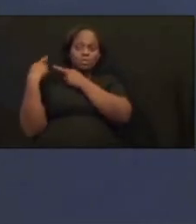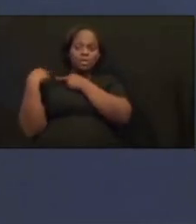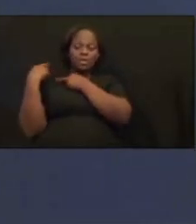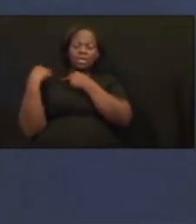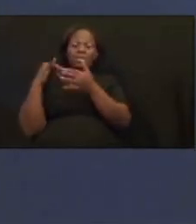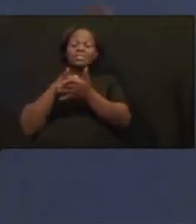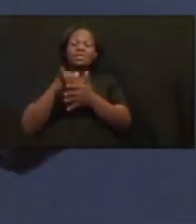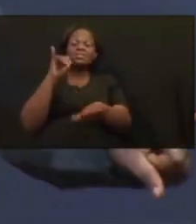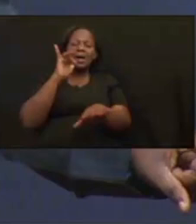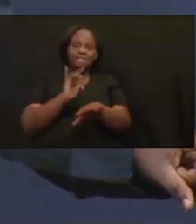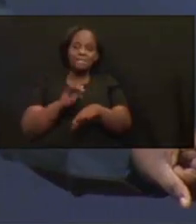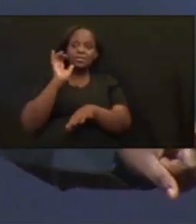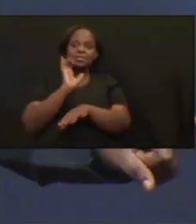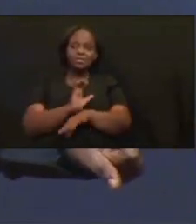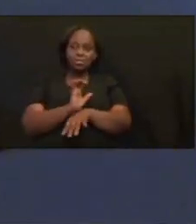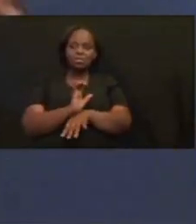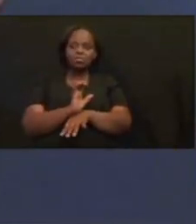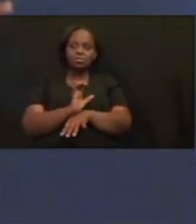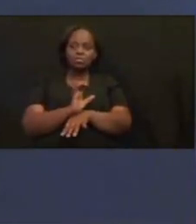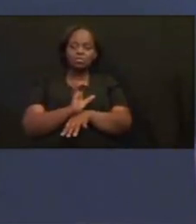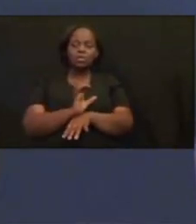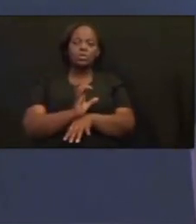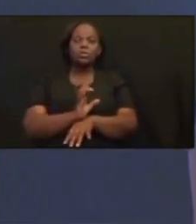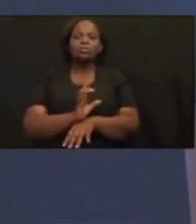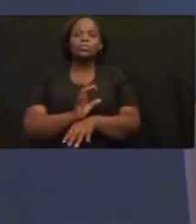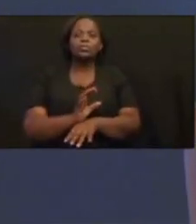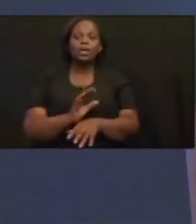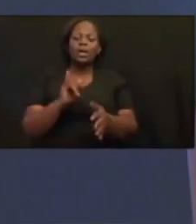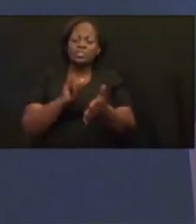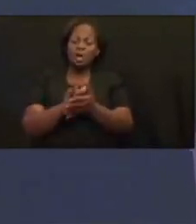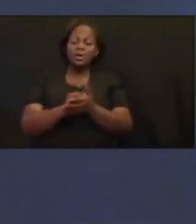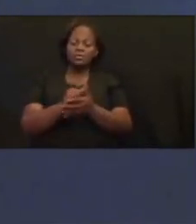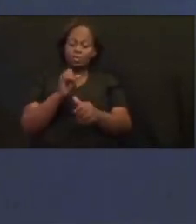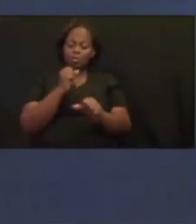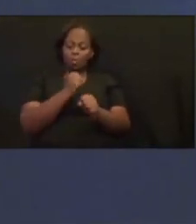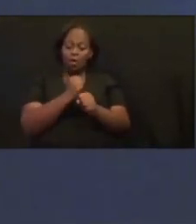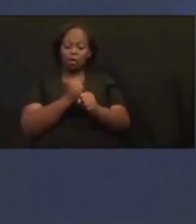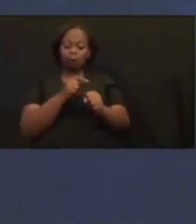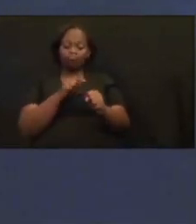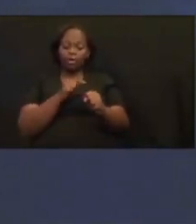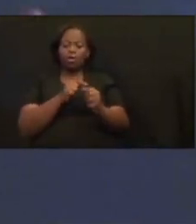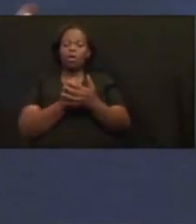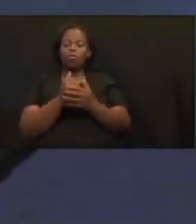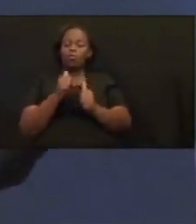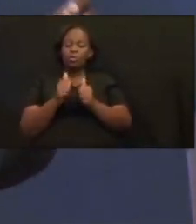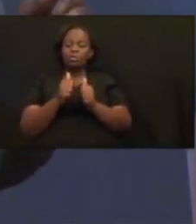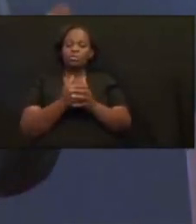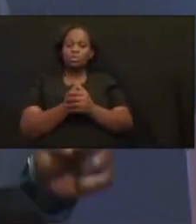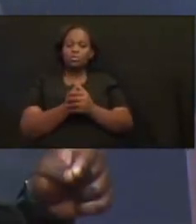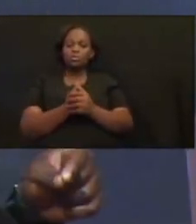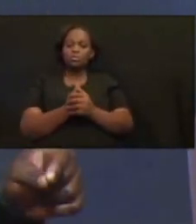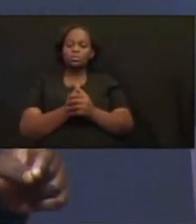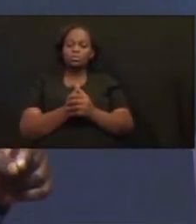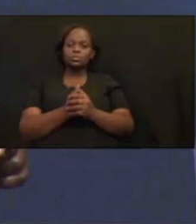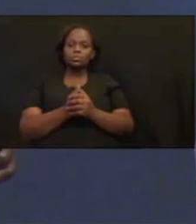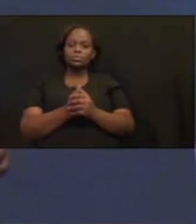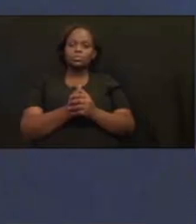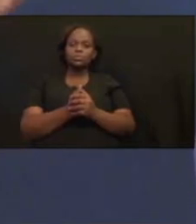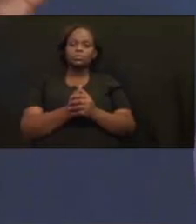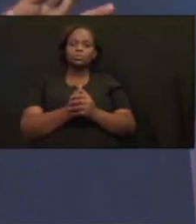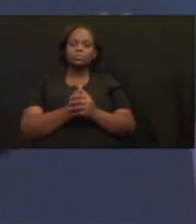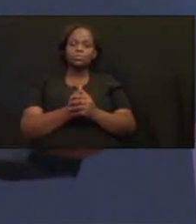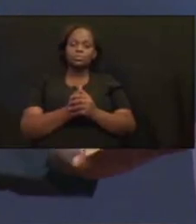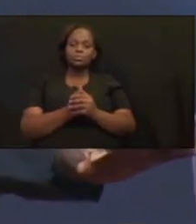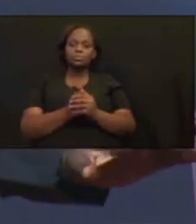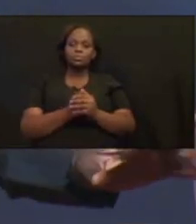Christ. That assignment is in John 1, verse 6 and 7. It says, there was a man,